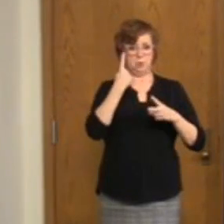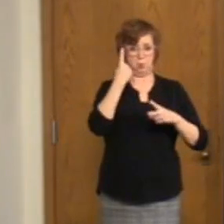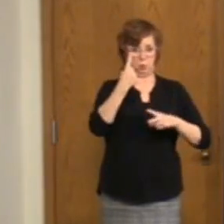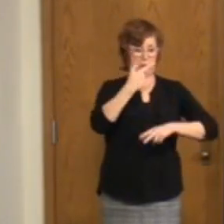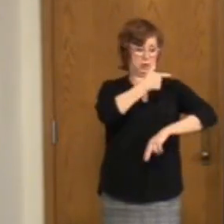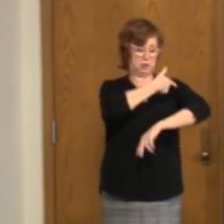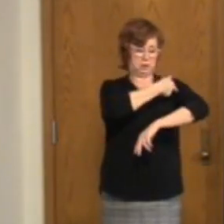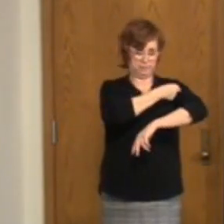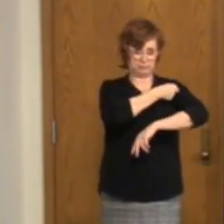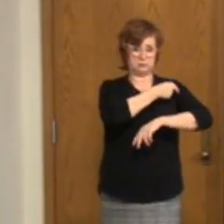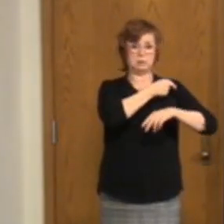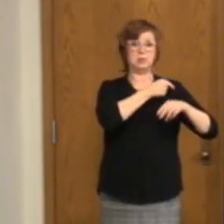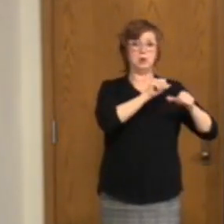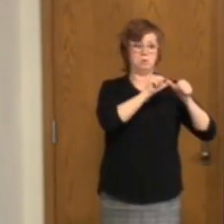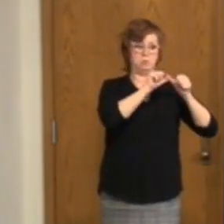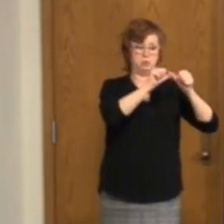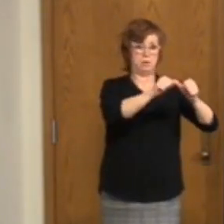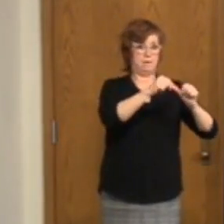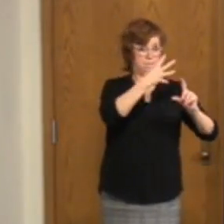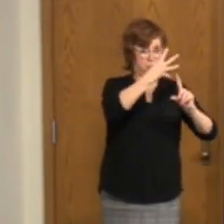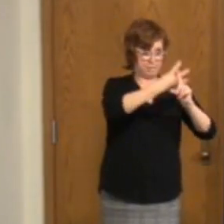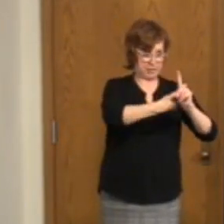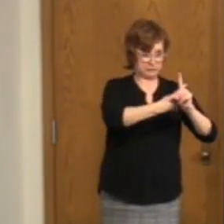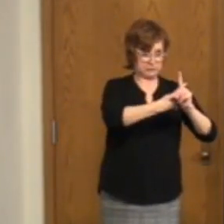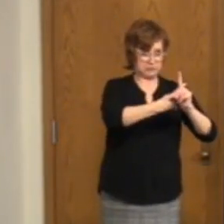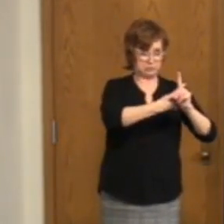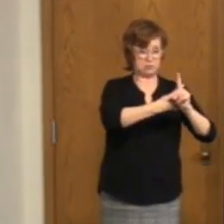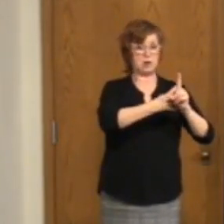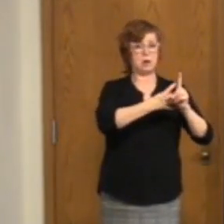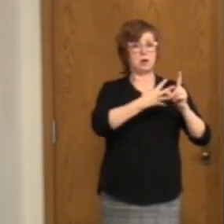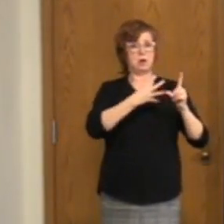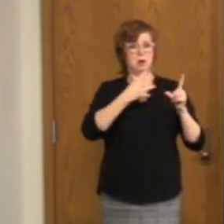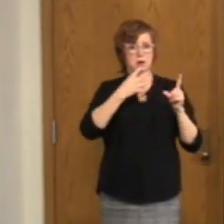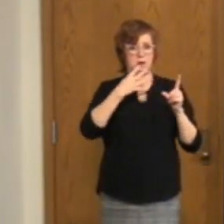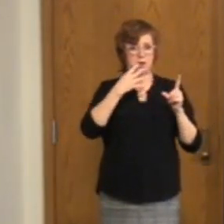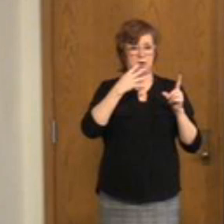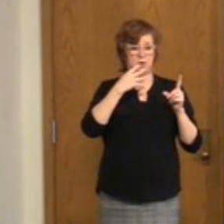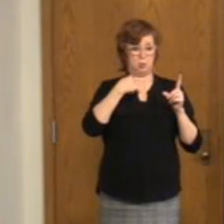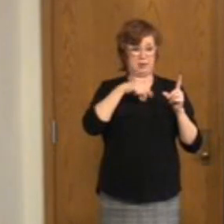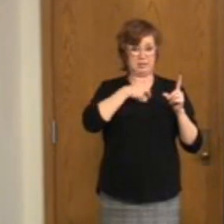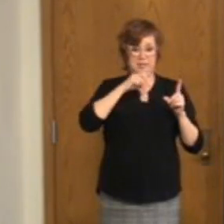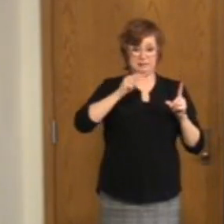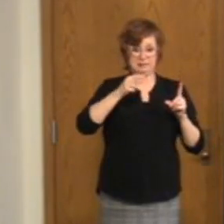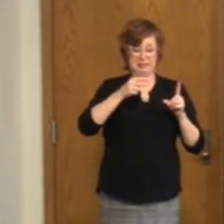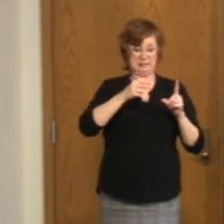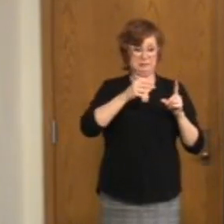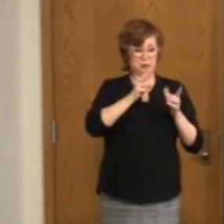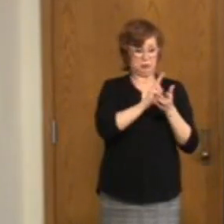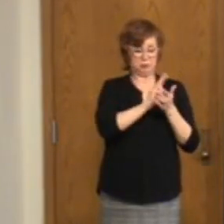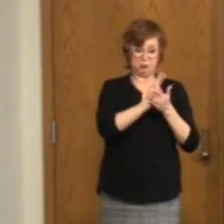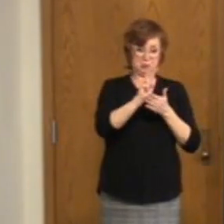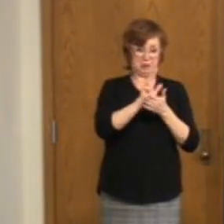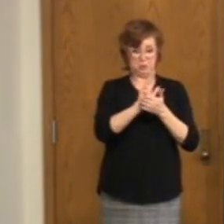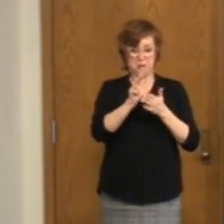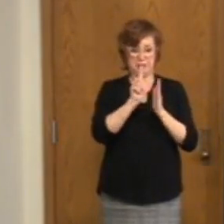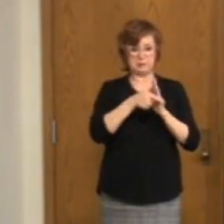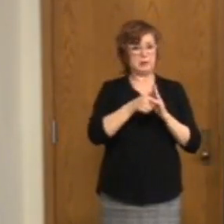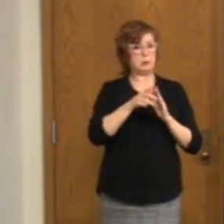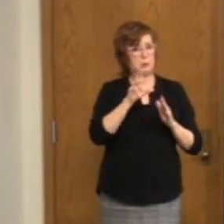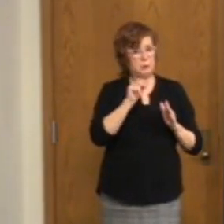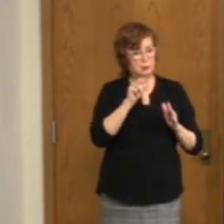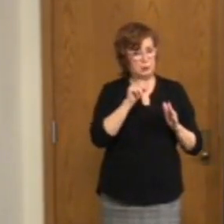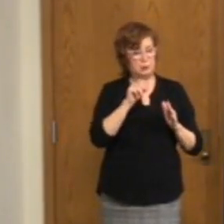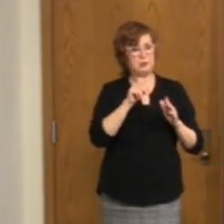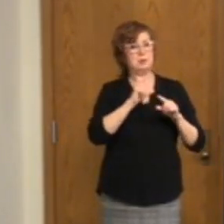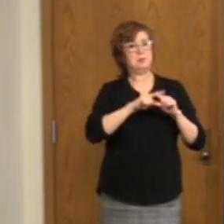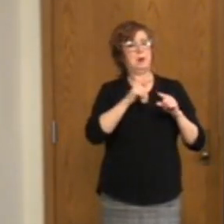are working very closely with our partners in other provinces and with our federal partners, and looking forward to NACI recommendations, which we